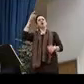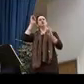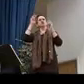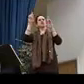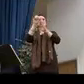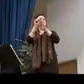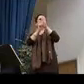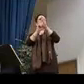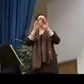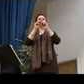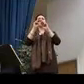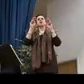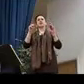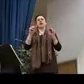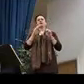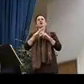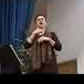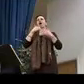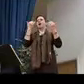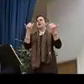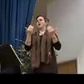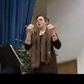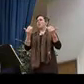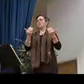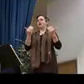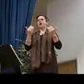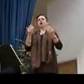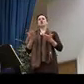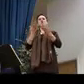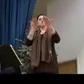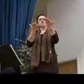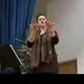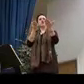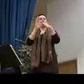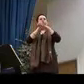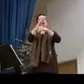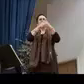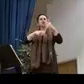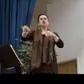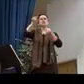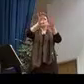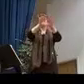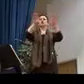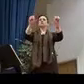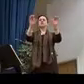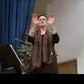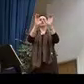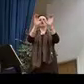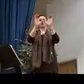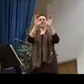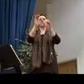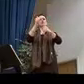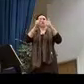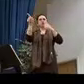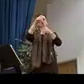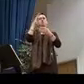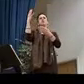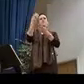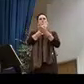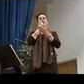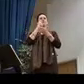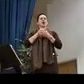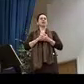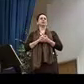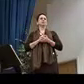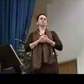hereby confer upon each of you the degrees and certificates for which you are qualified. Graduates, you may now